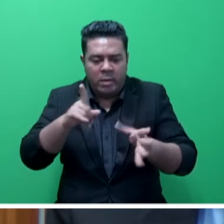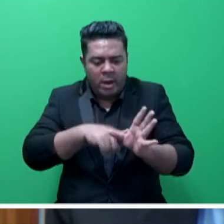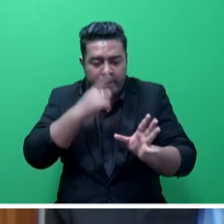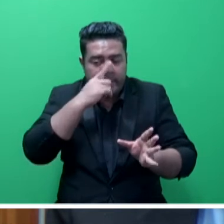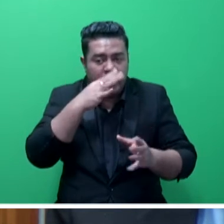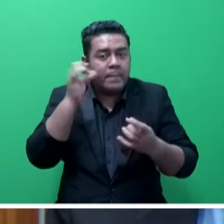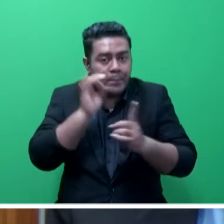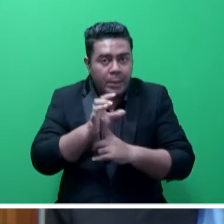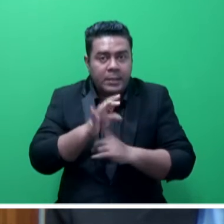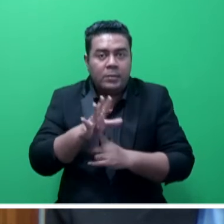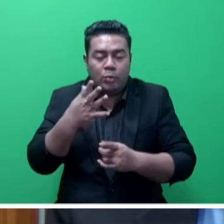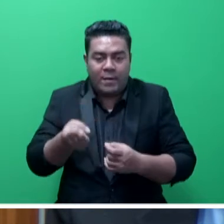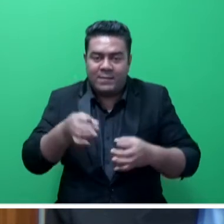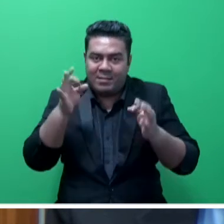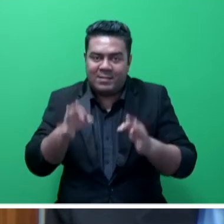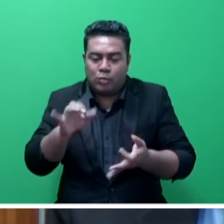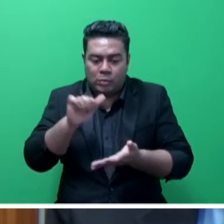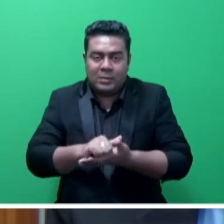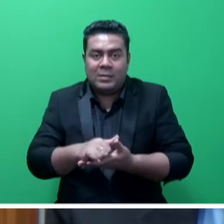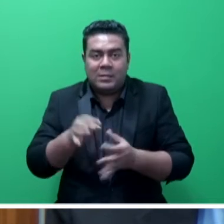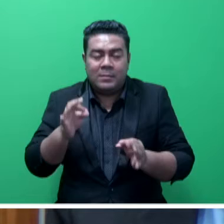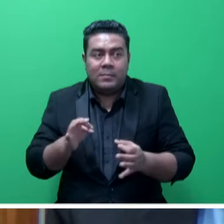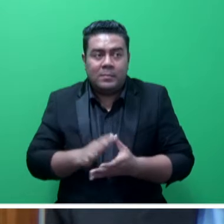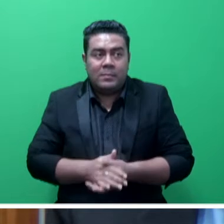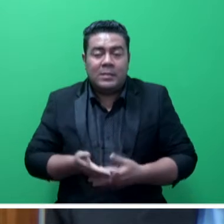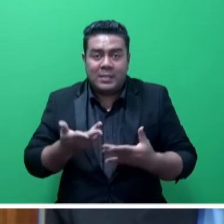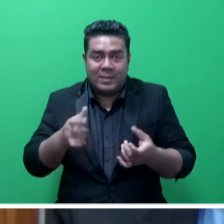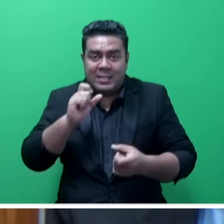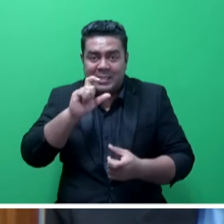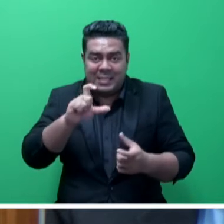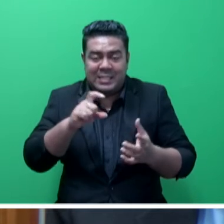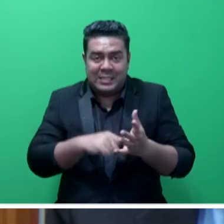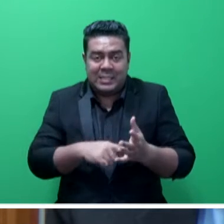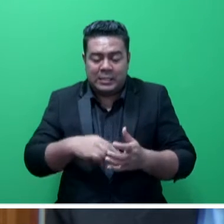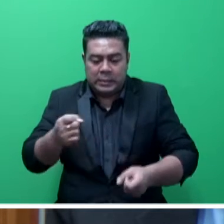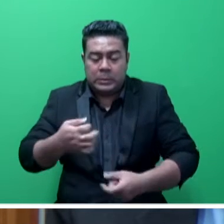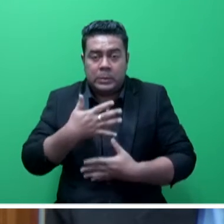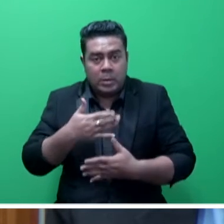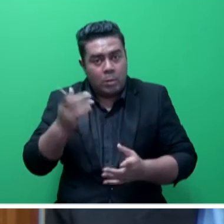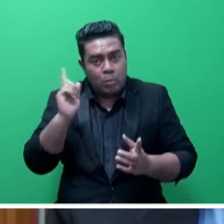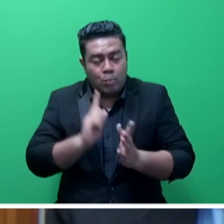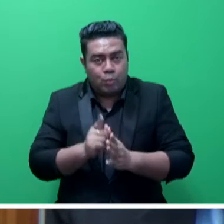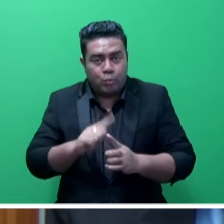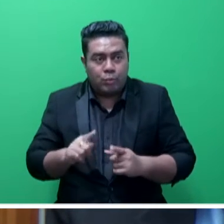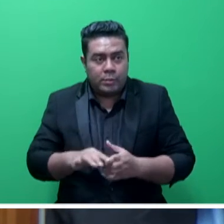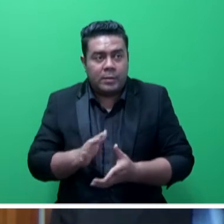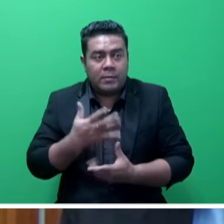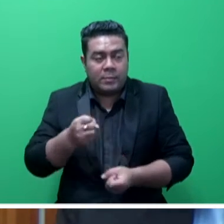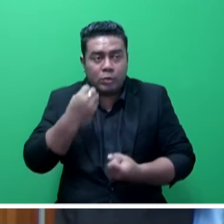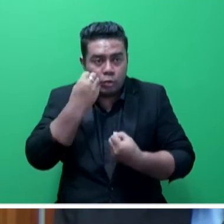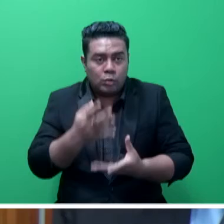is important to make the right decisions about CT scan, because giving them CT scans and frequency CT scans has been shown to